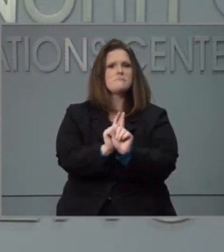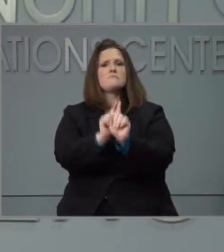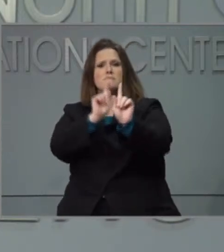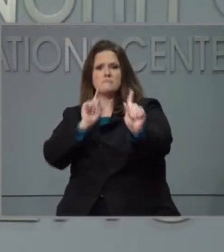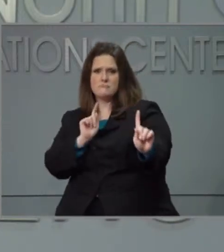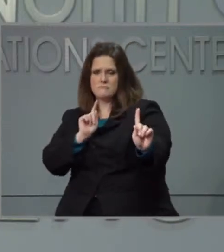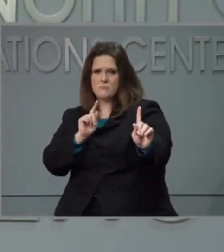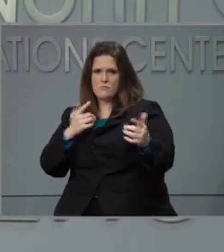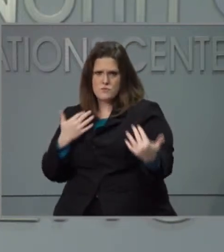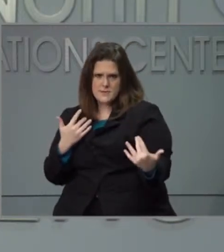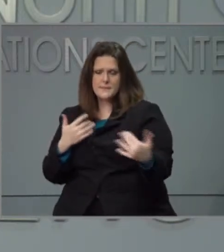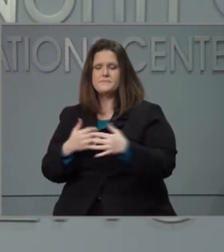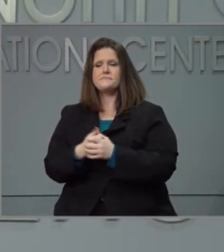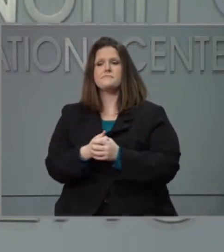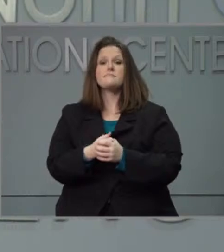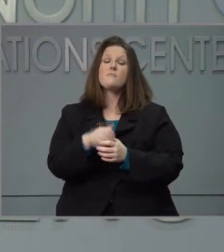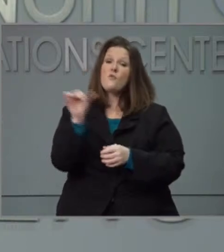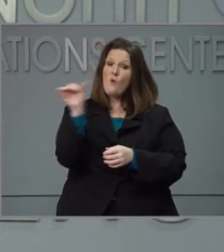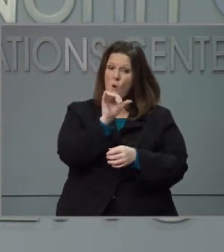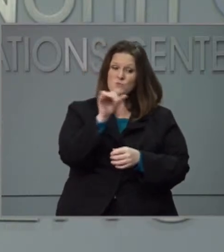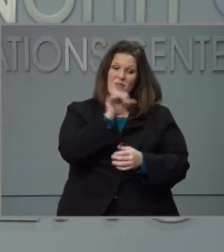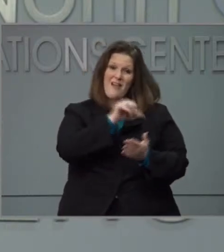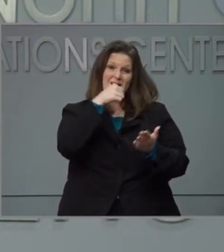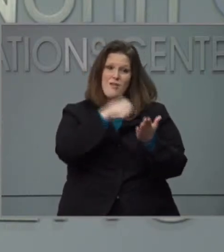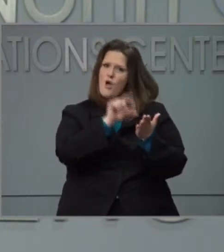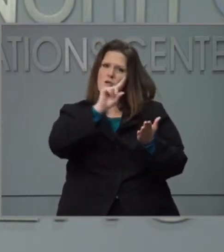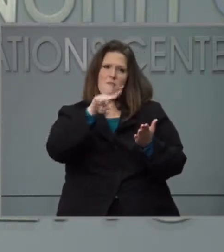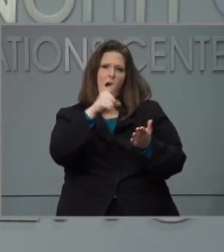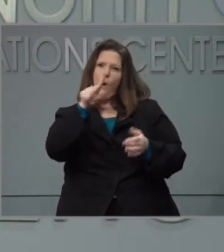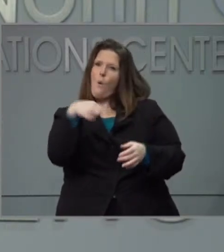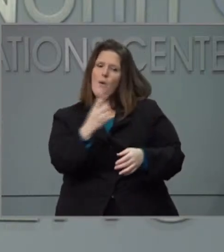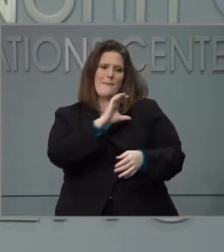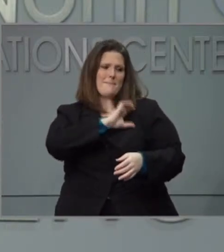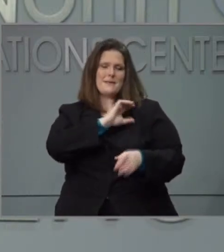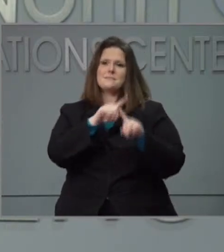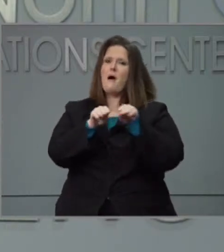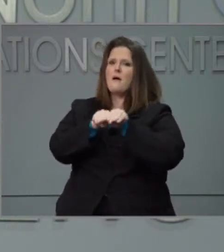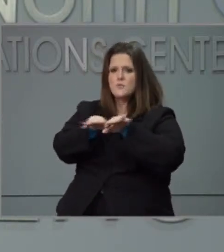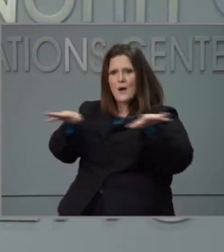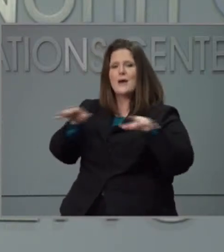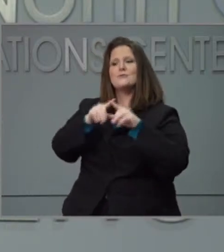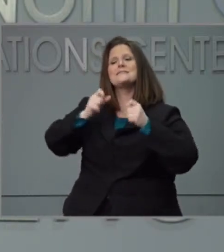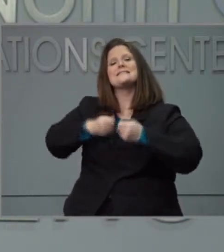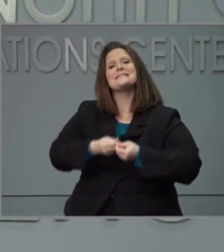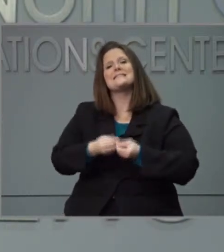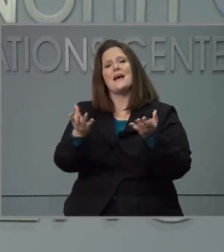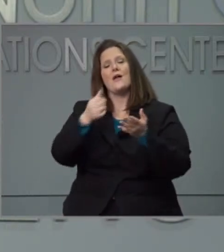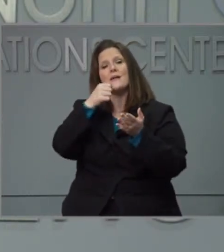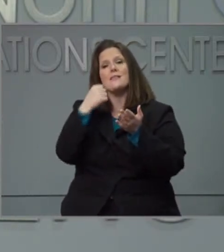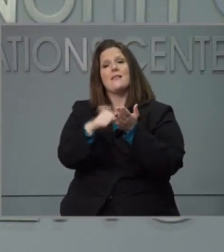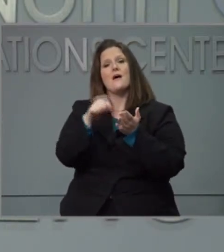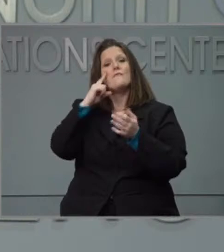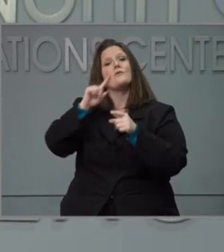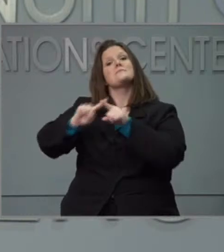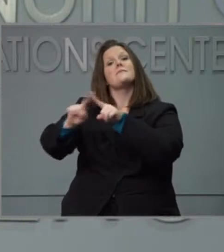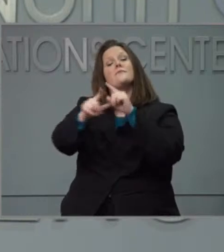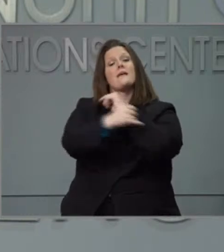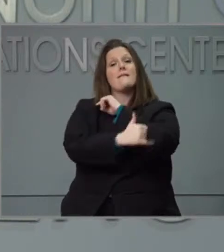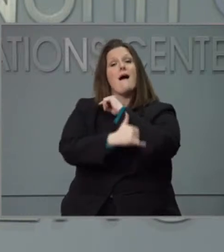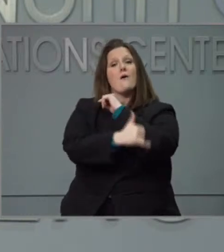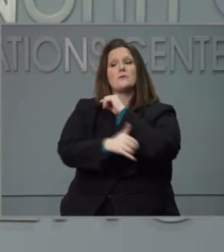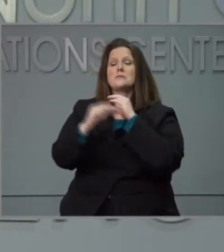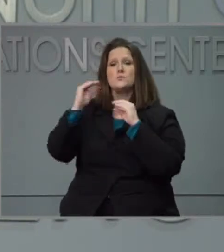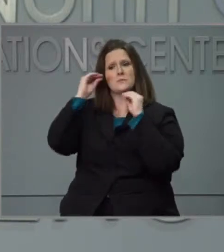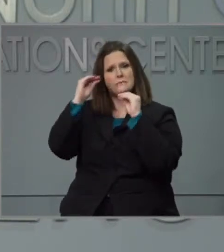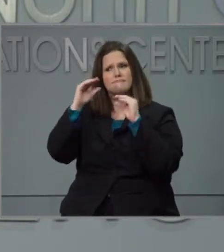also went to counties that have been experiencing increased viral spread and it laid out steps that they can take